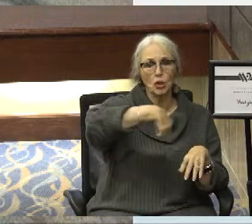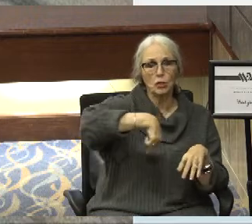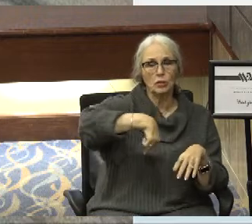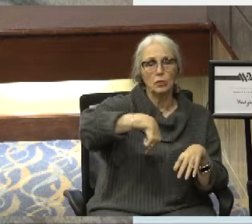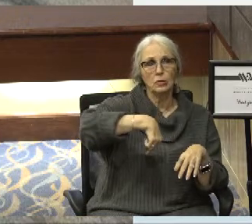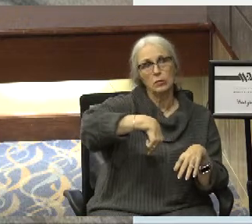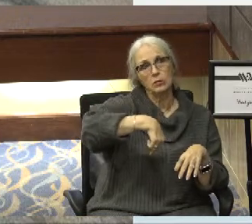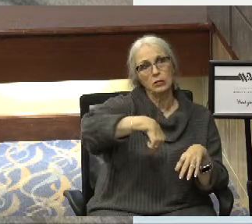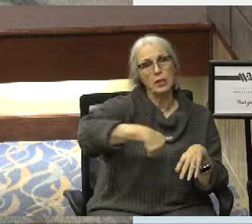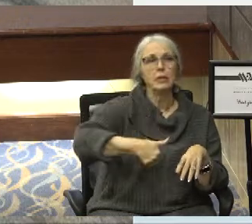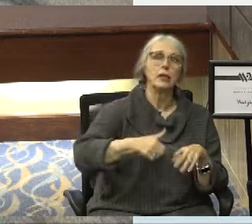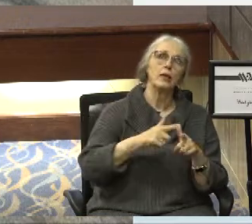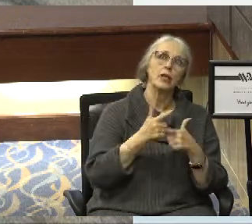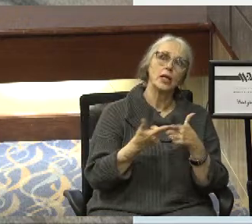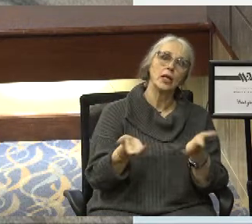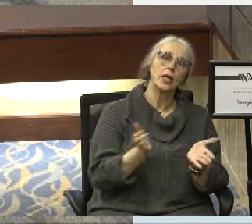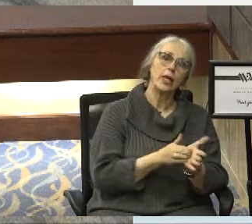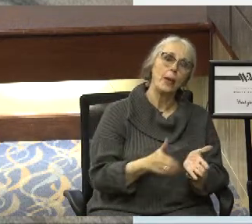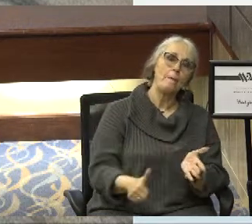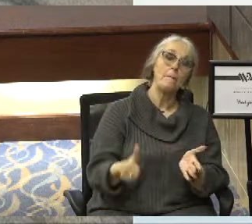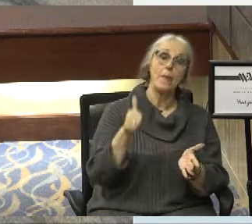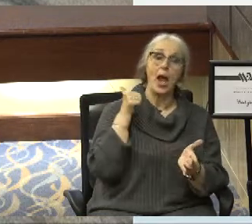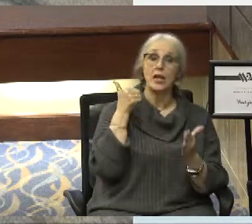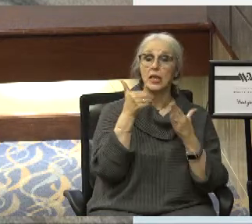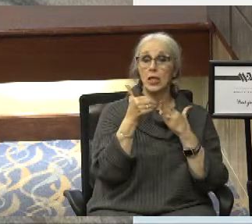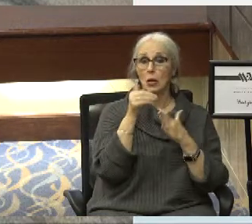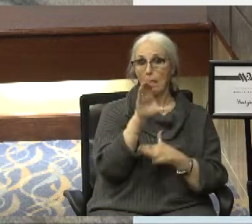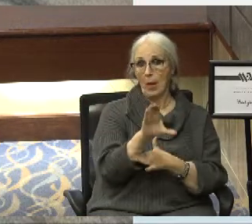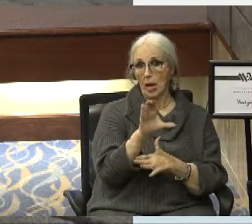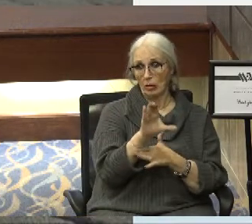and then back towards Baylor on LaSalle.